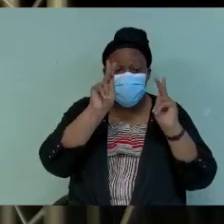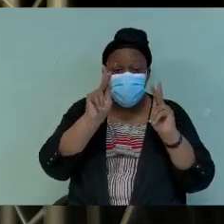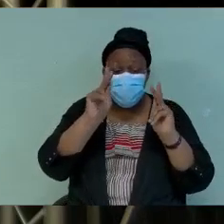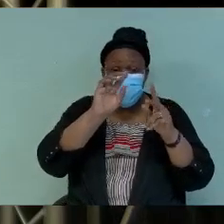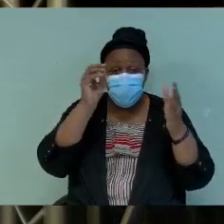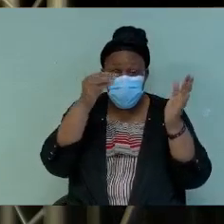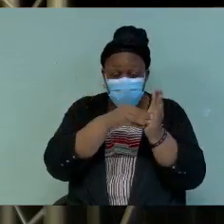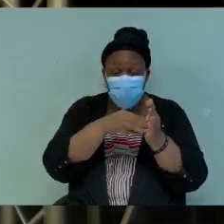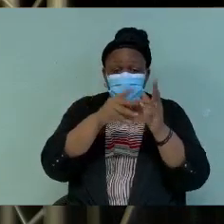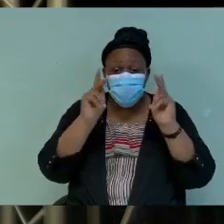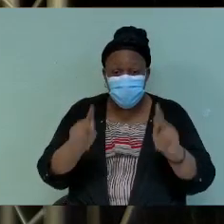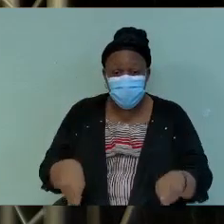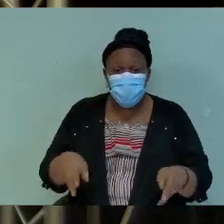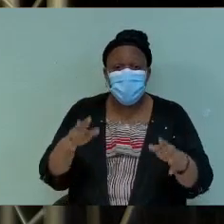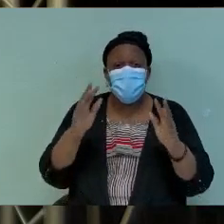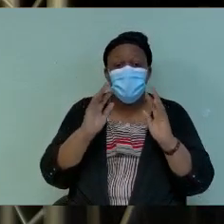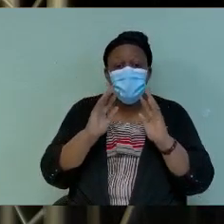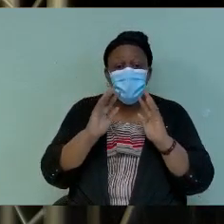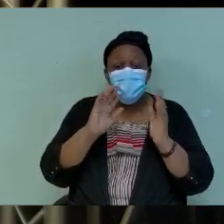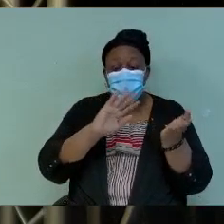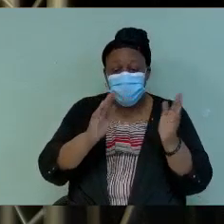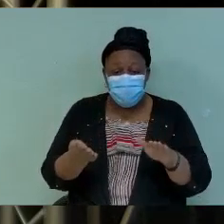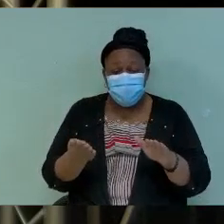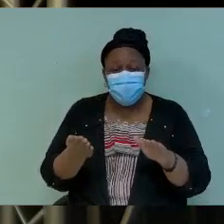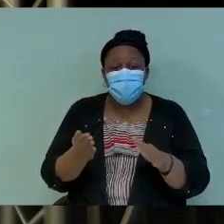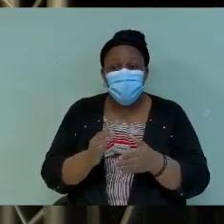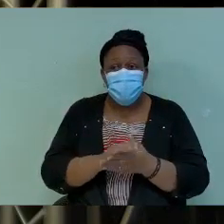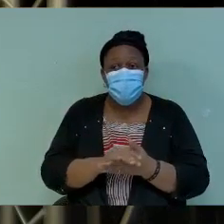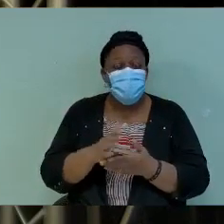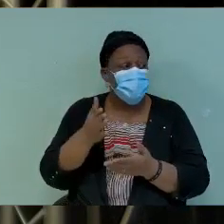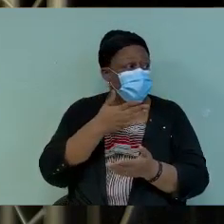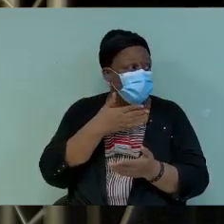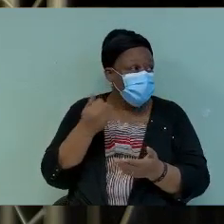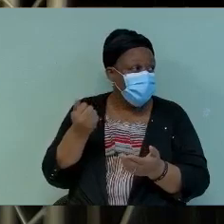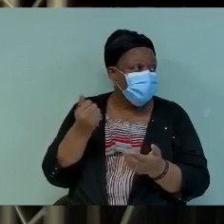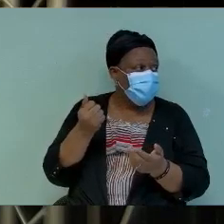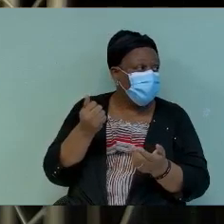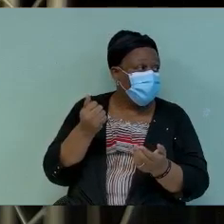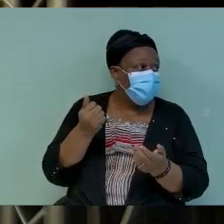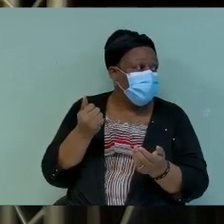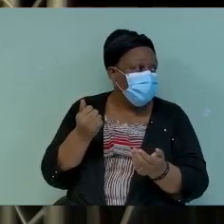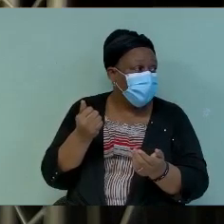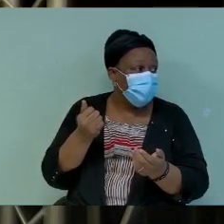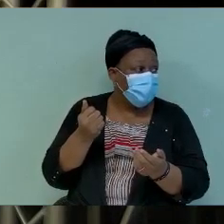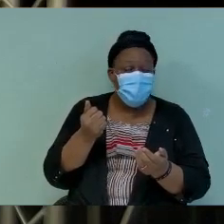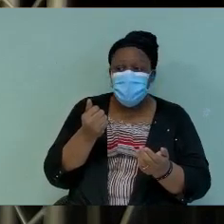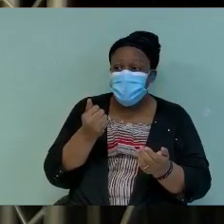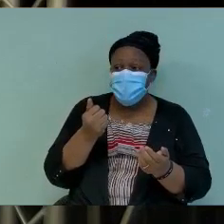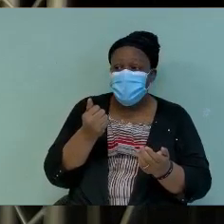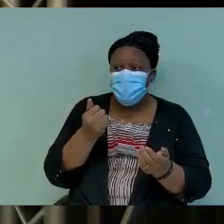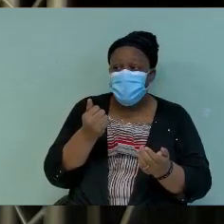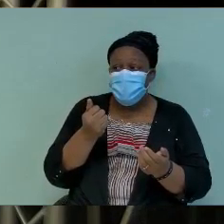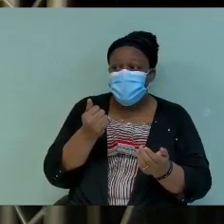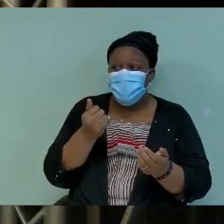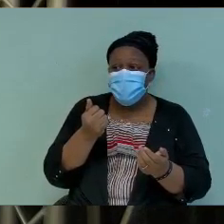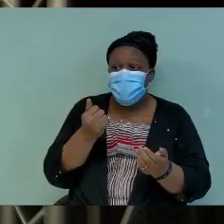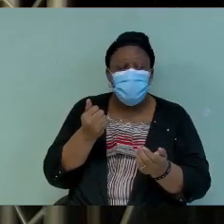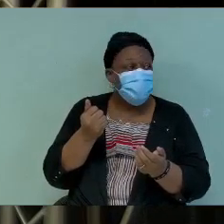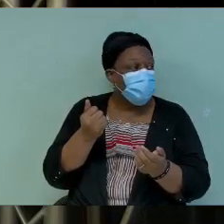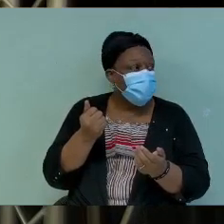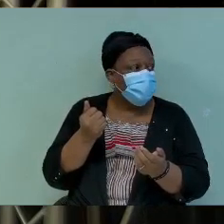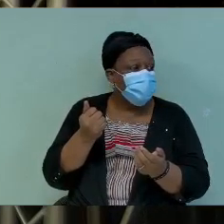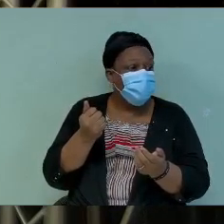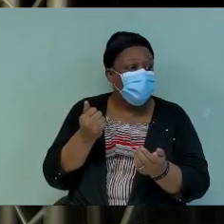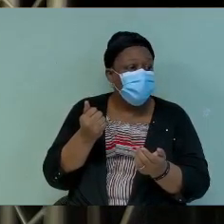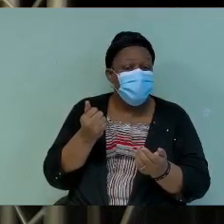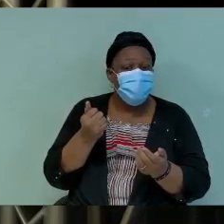New York celebrated the fact that the death rate was down to 367 persons per 24 hours, down from a high of about